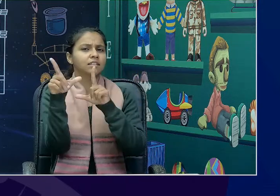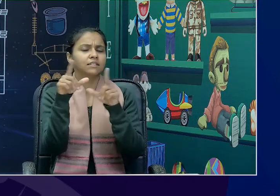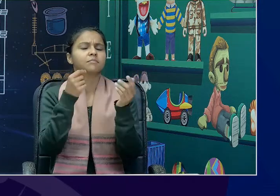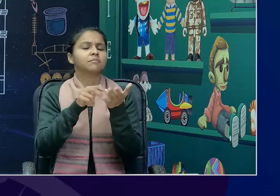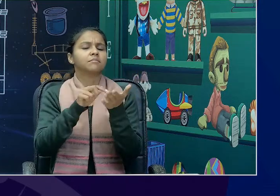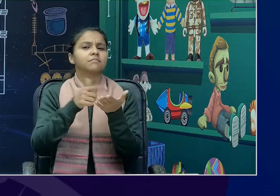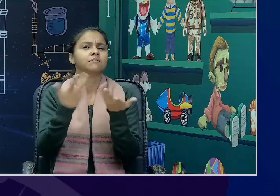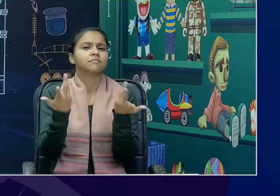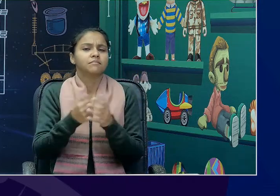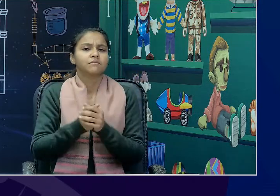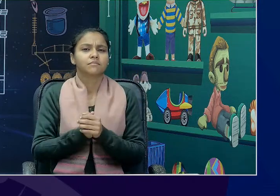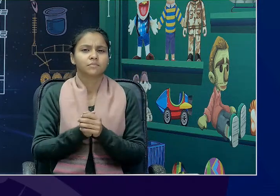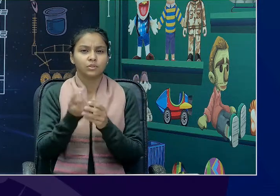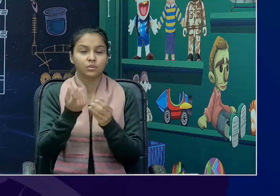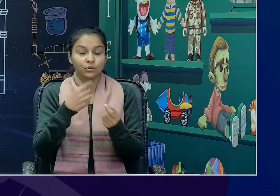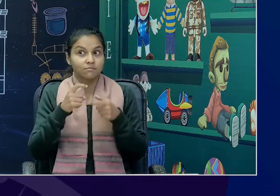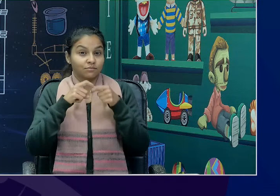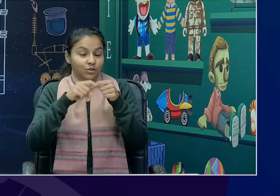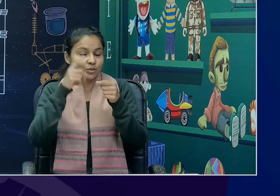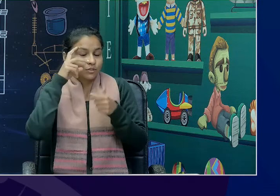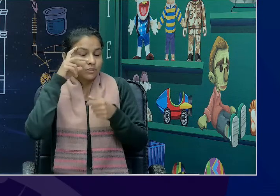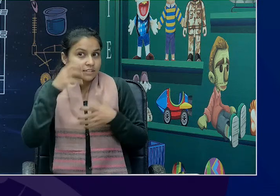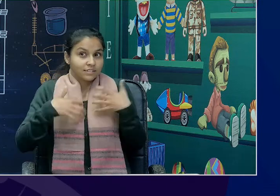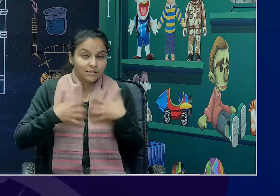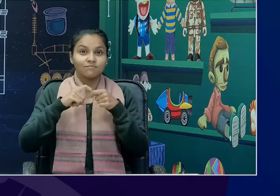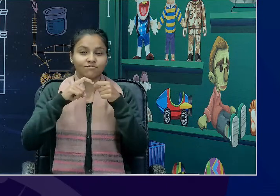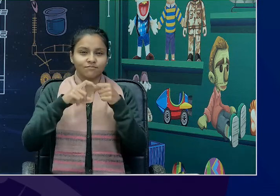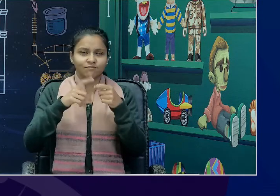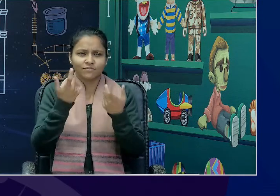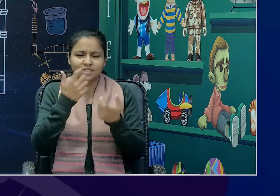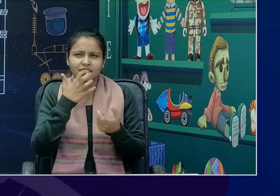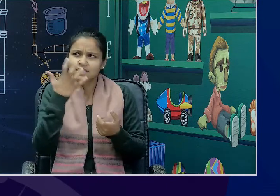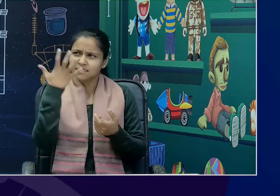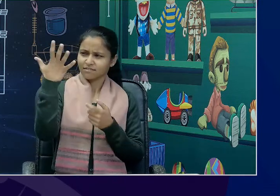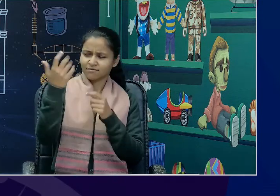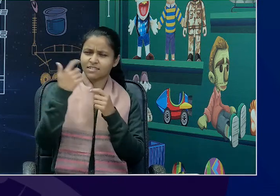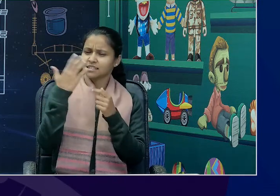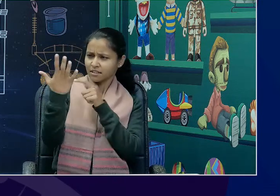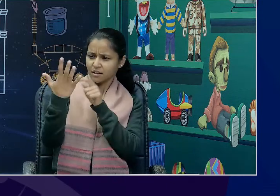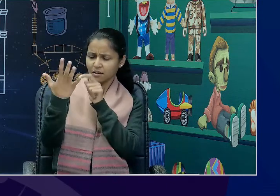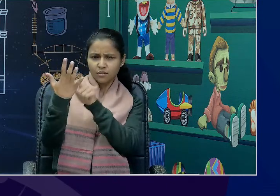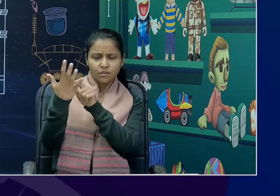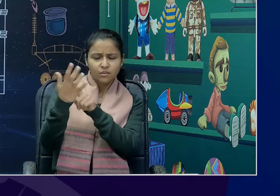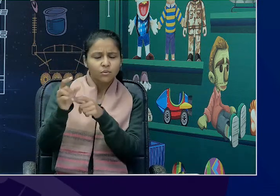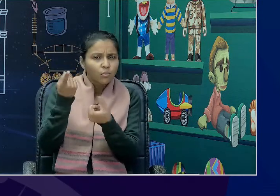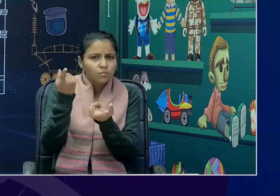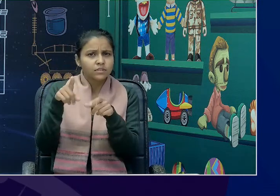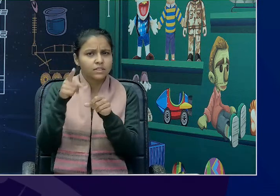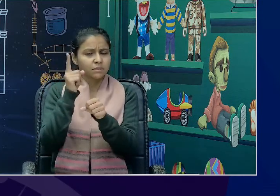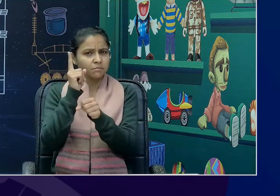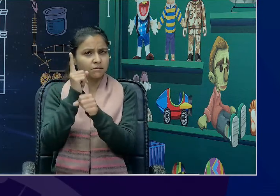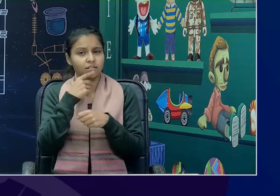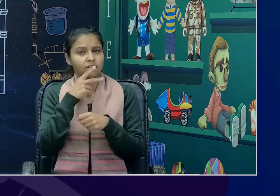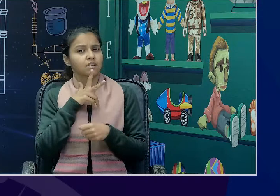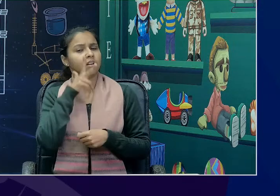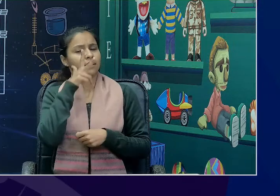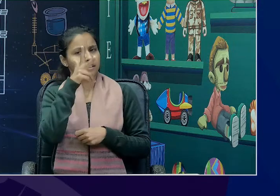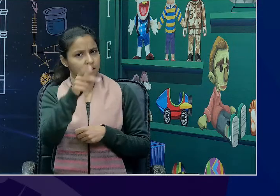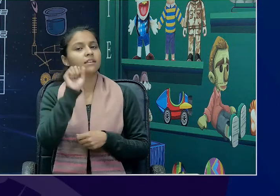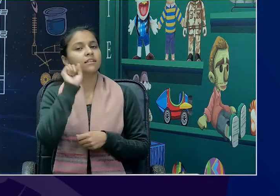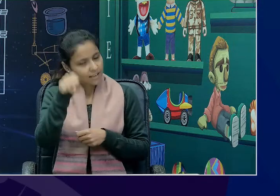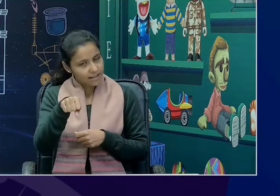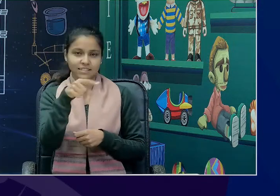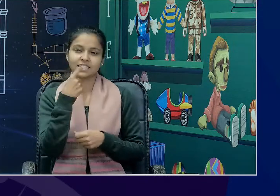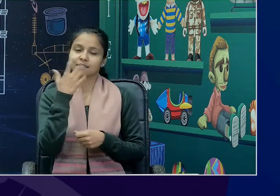will curiously, they will answer, it is a mirror. So then what the teacher can do is that the teacher can tell them, yes, it is a